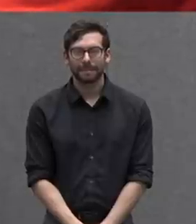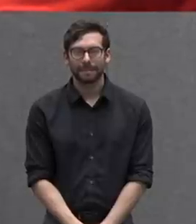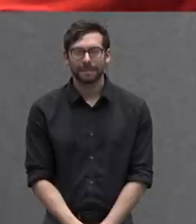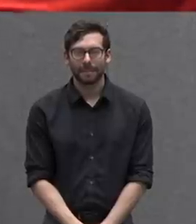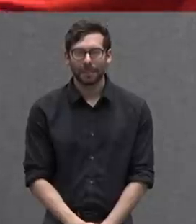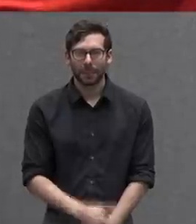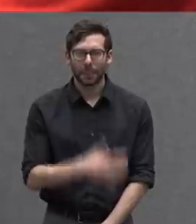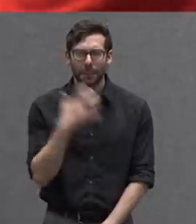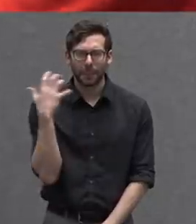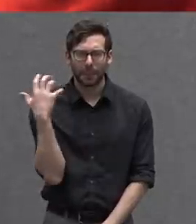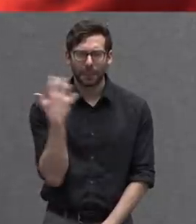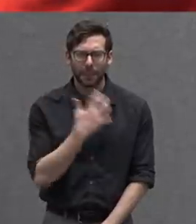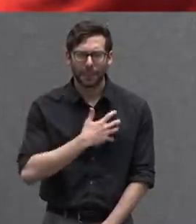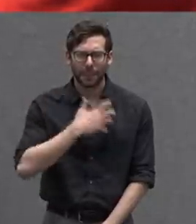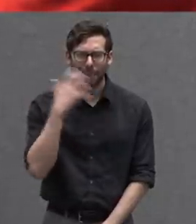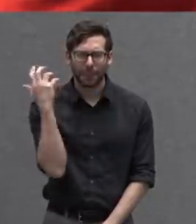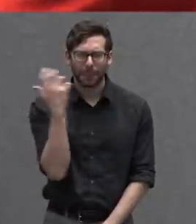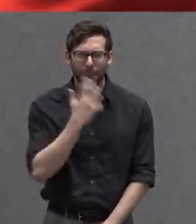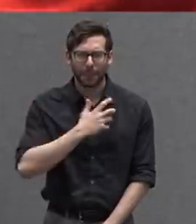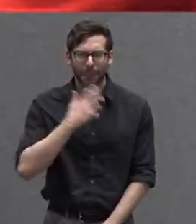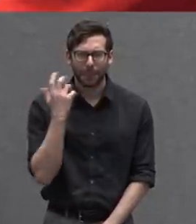Whoa.